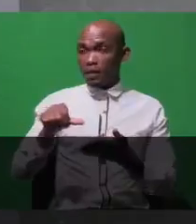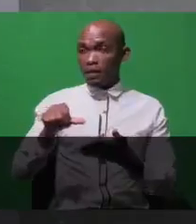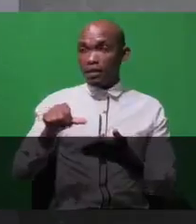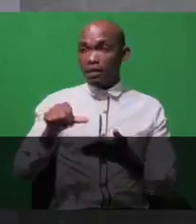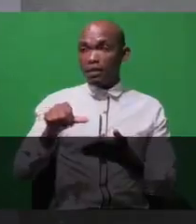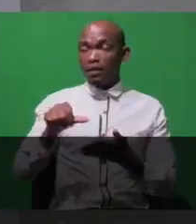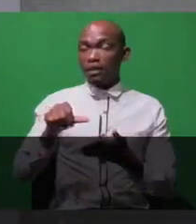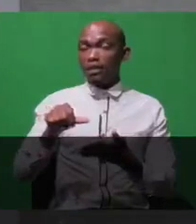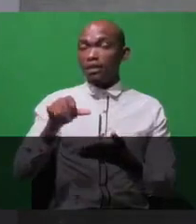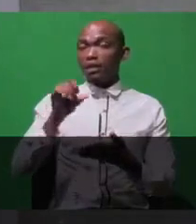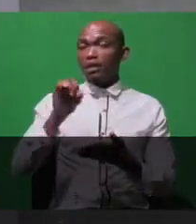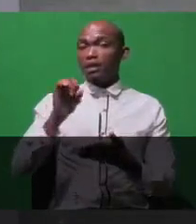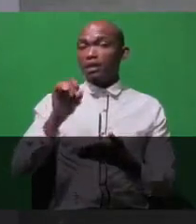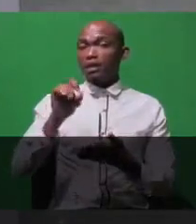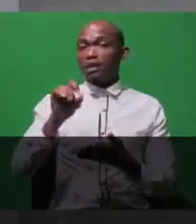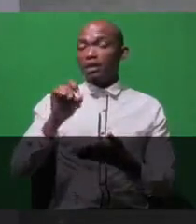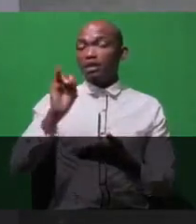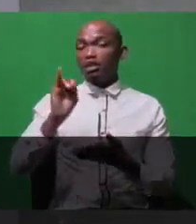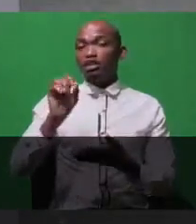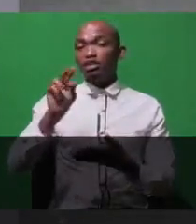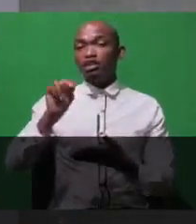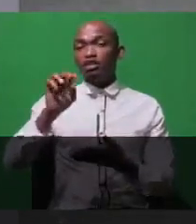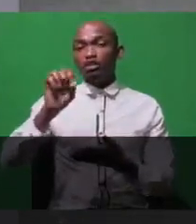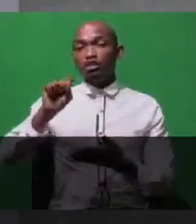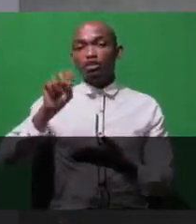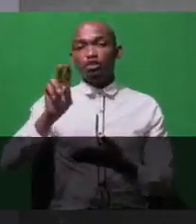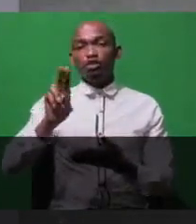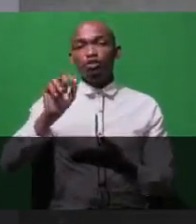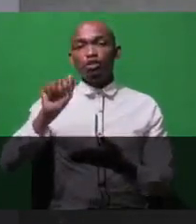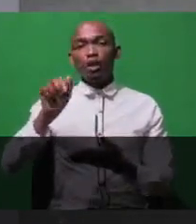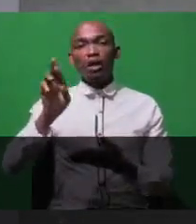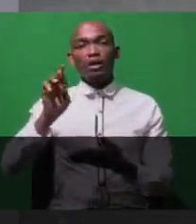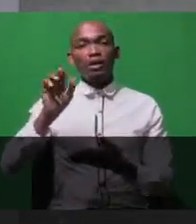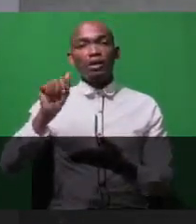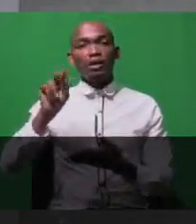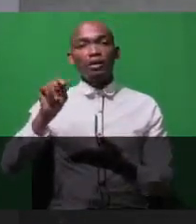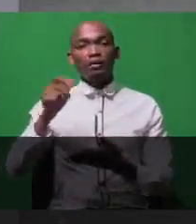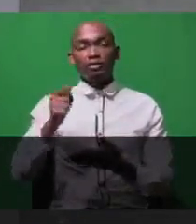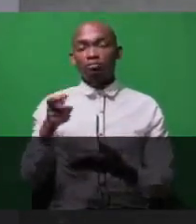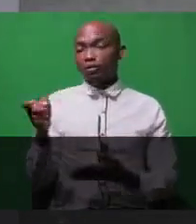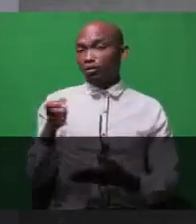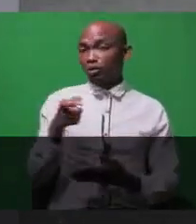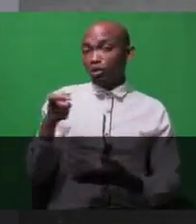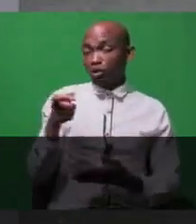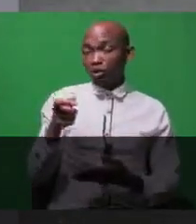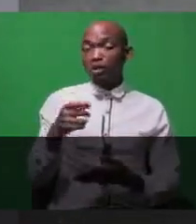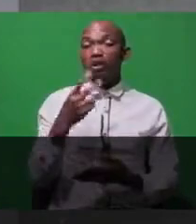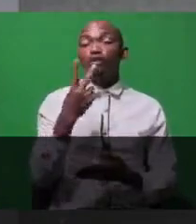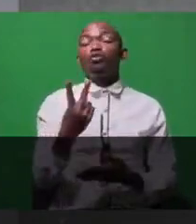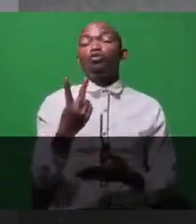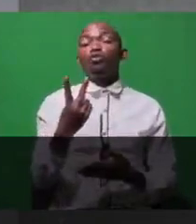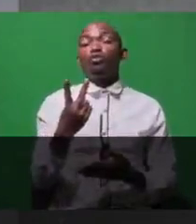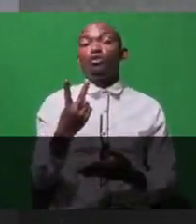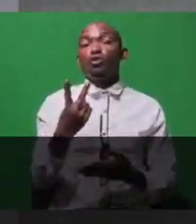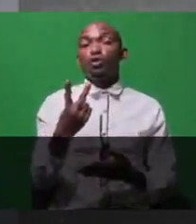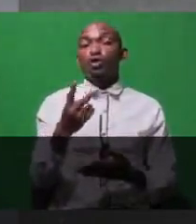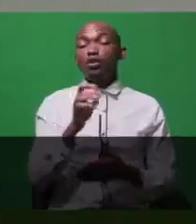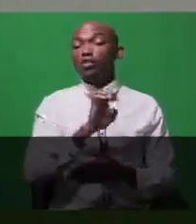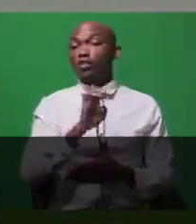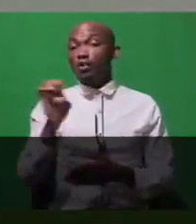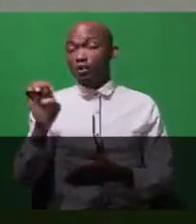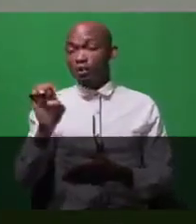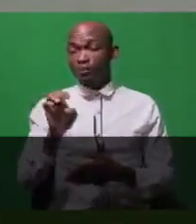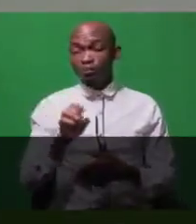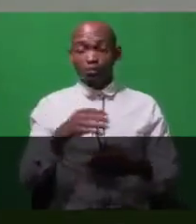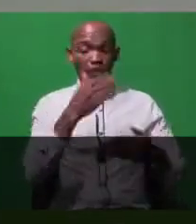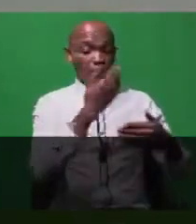cash 2,000. Paid insurance for cash 2,000. It means the